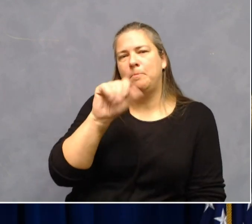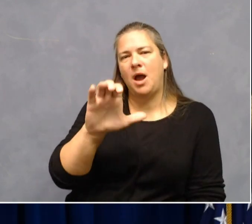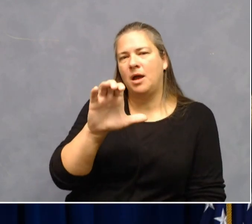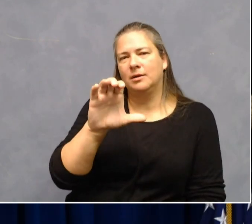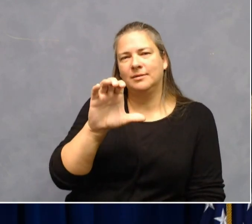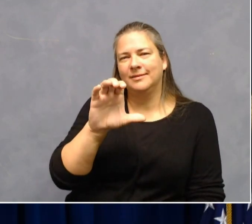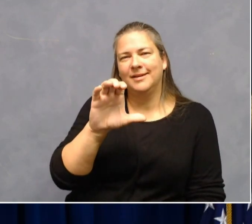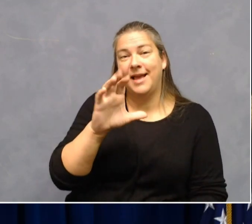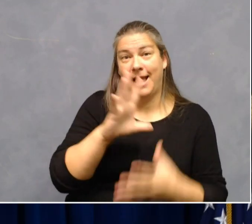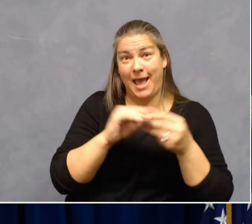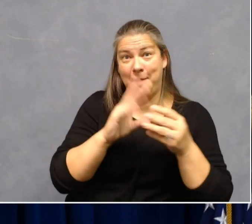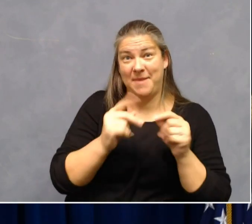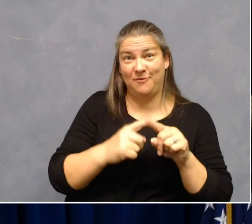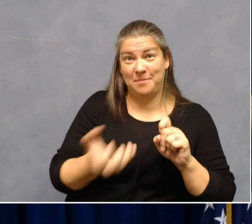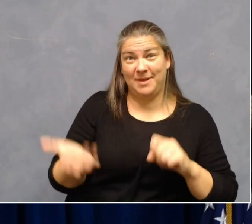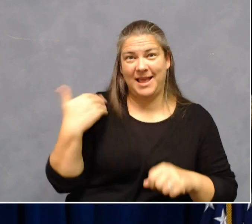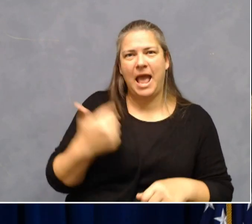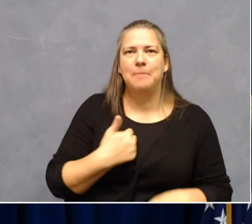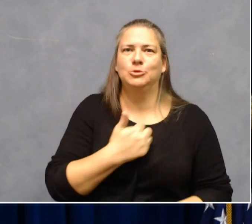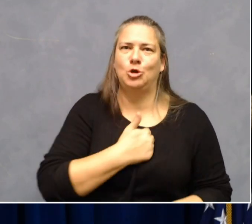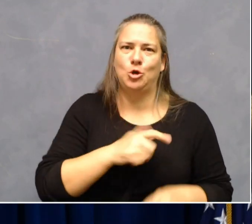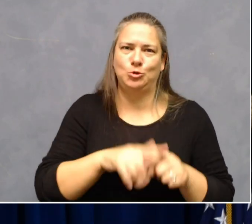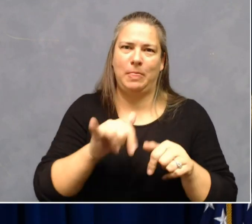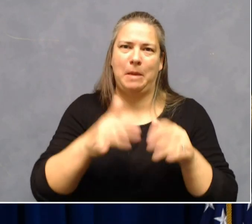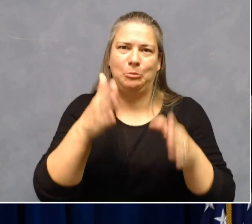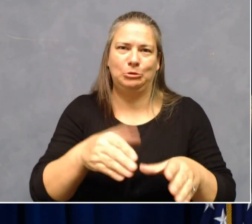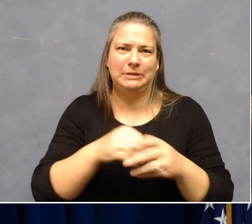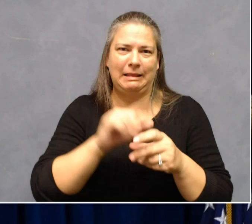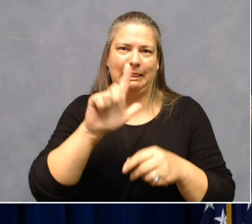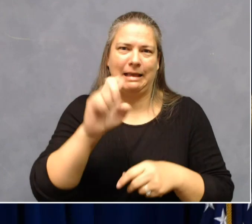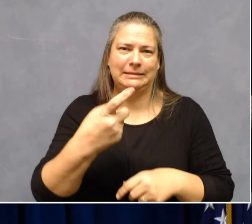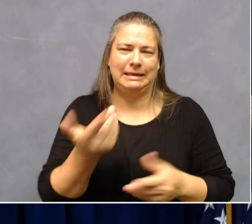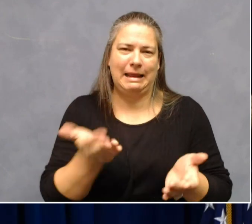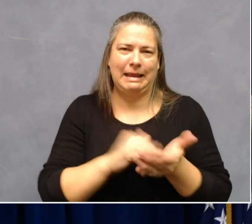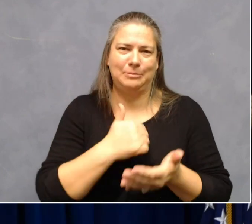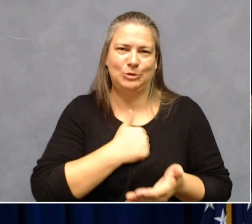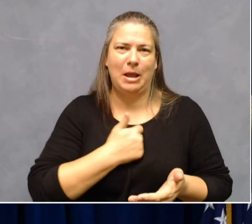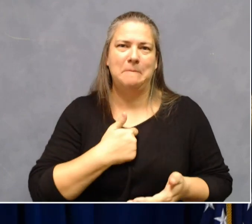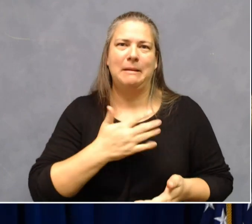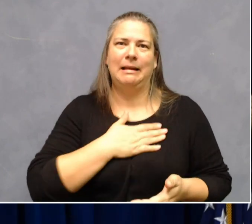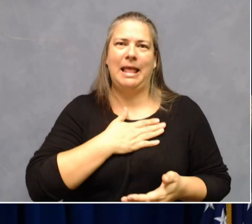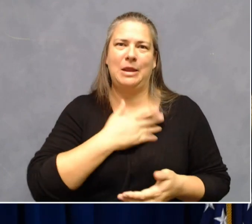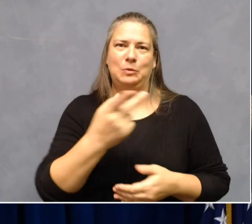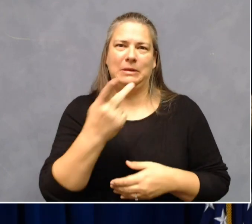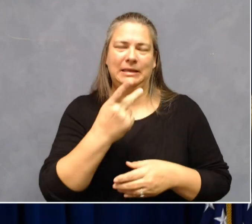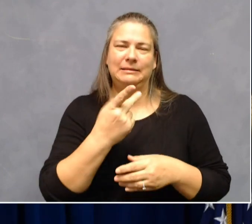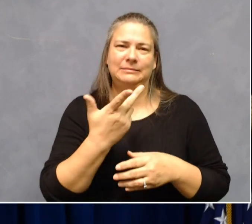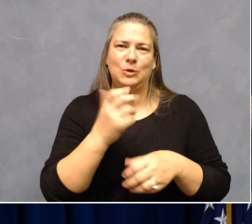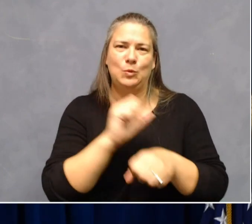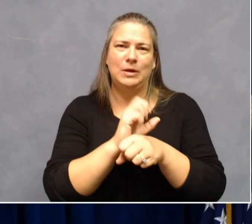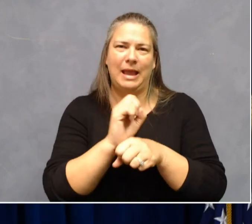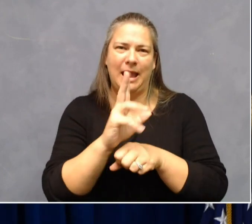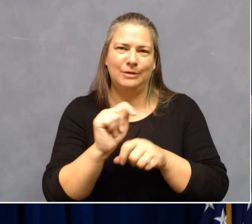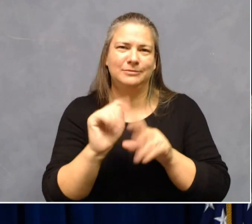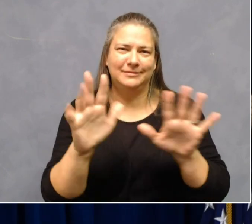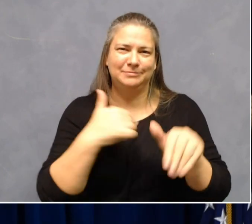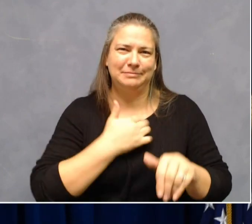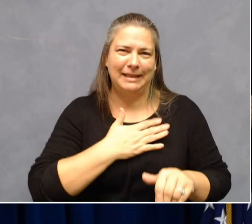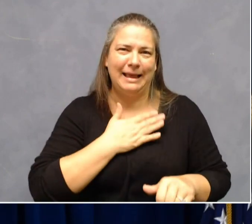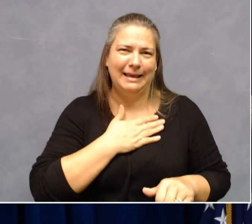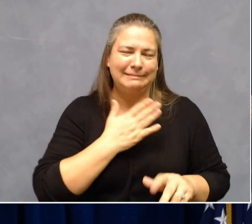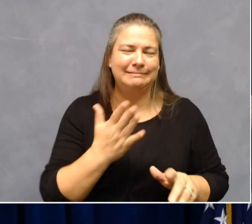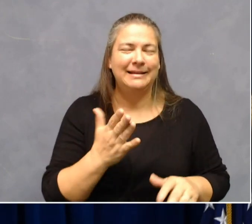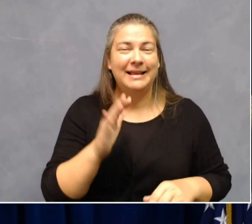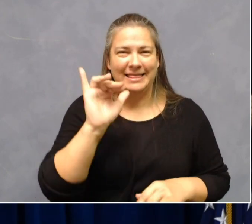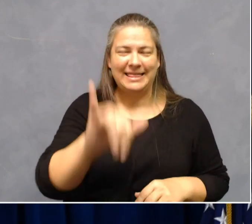Again, I'm sorry to that individual in Lexington. I'm glad we were able to help him out. That one was on